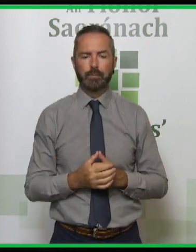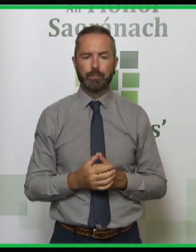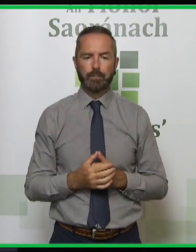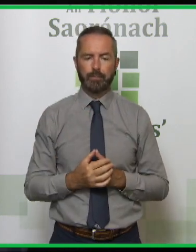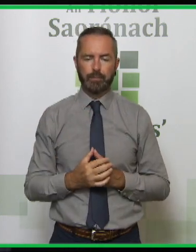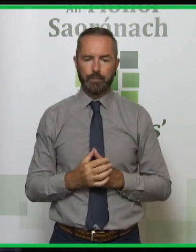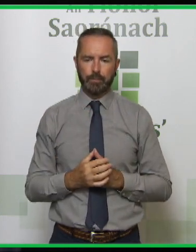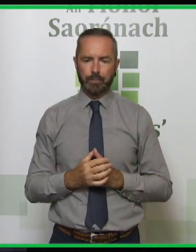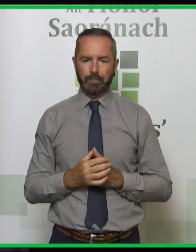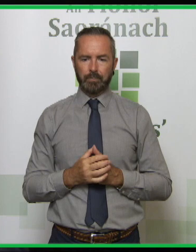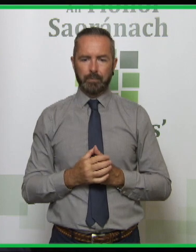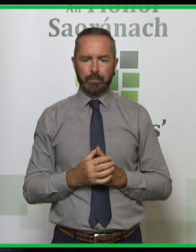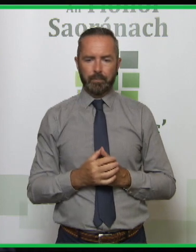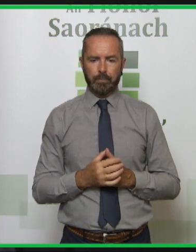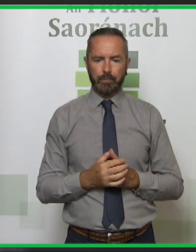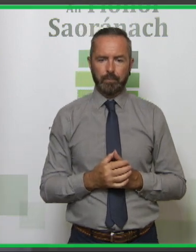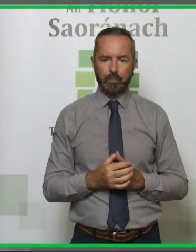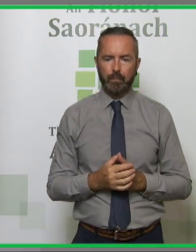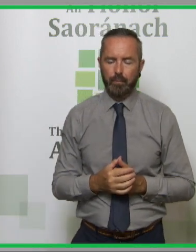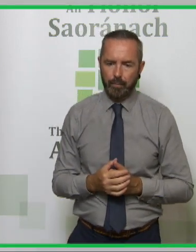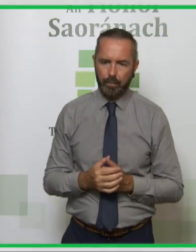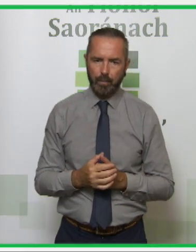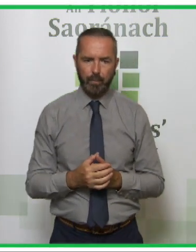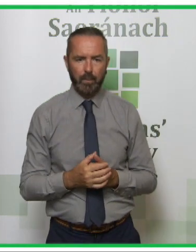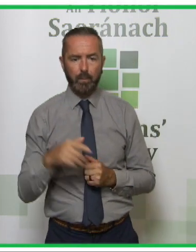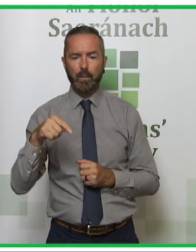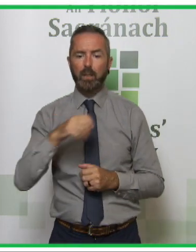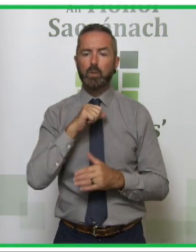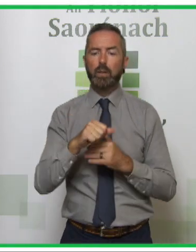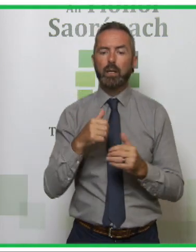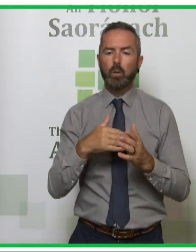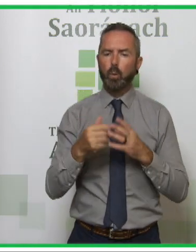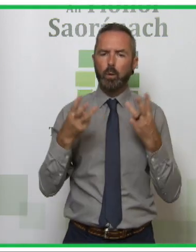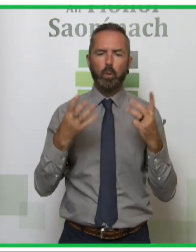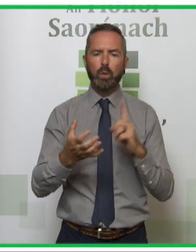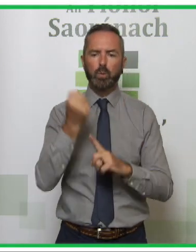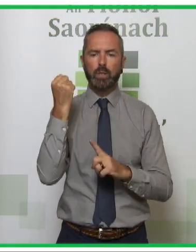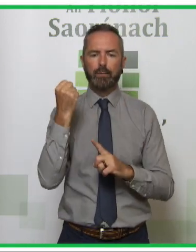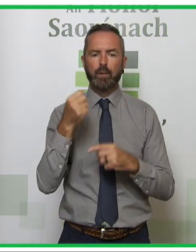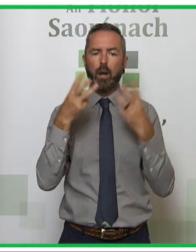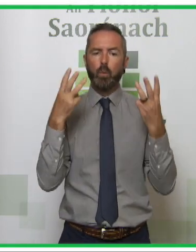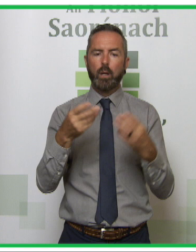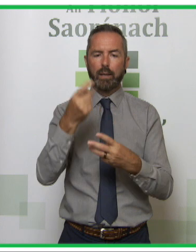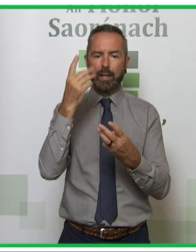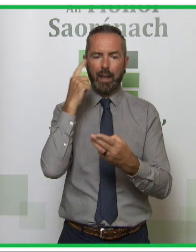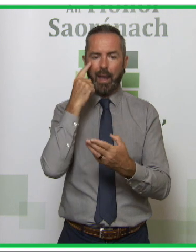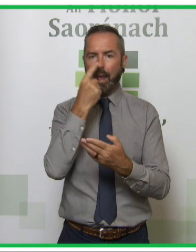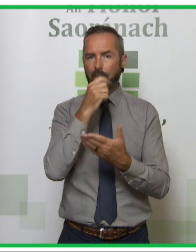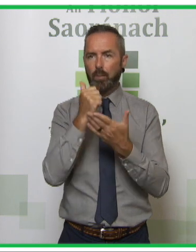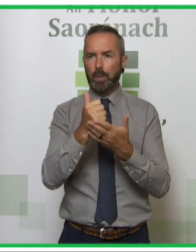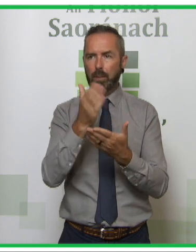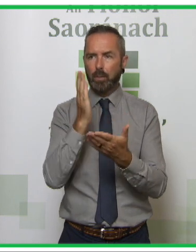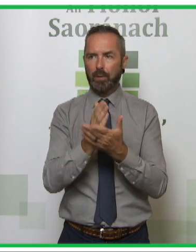So, the bigger picture here, what am I calling for here today? I am calling for evidence-based prevention to be made a key pillar of